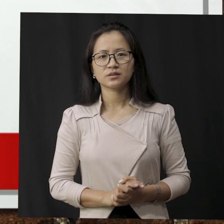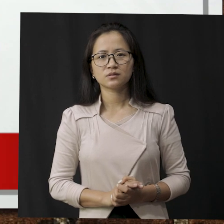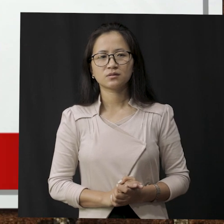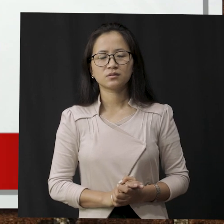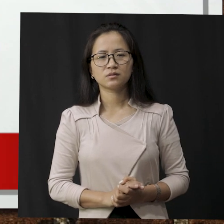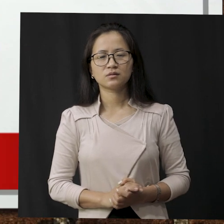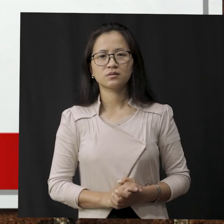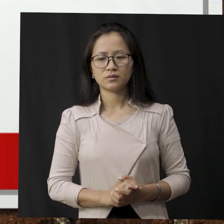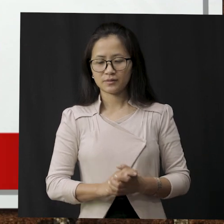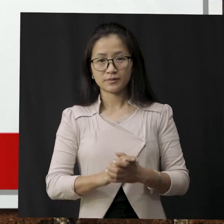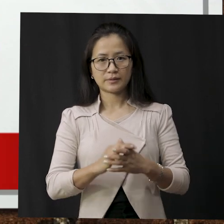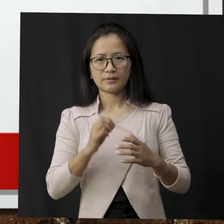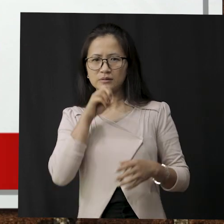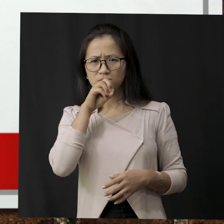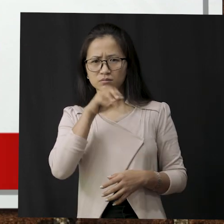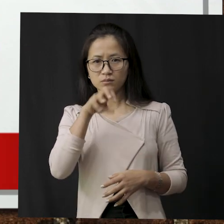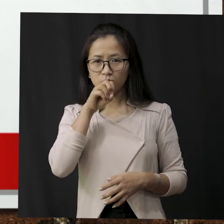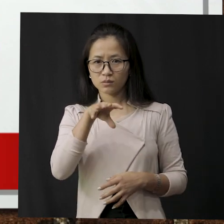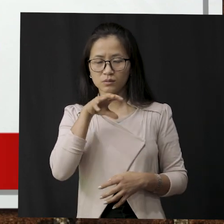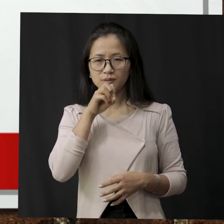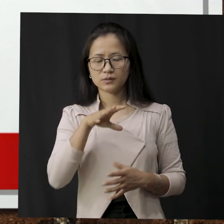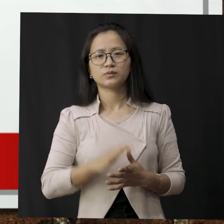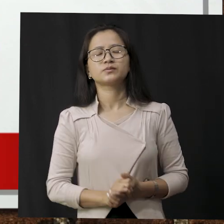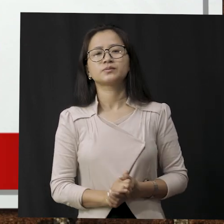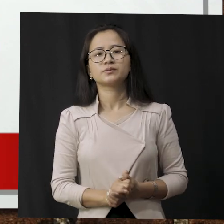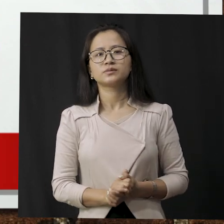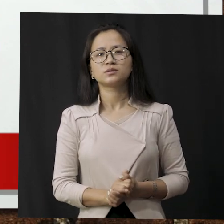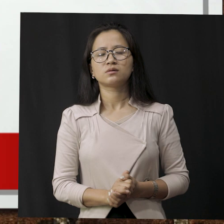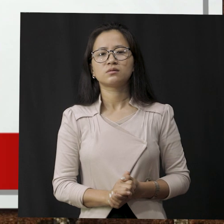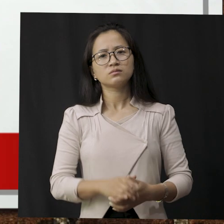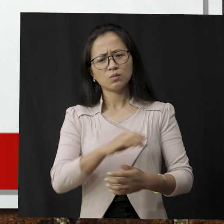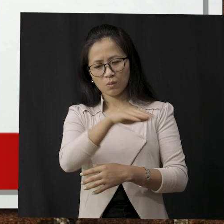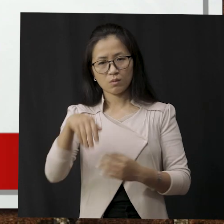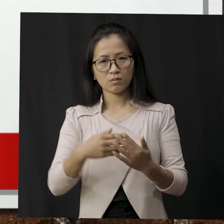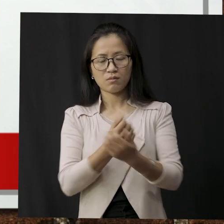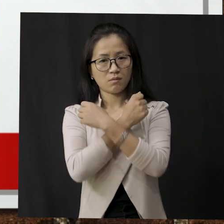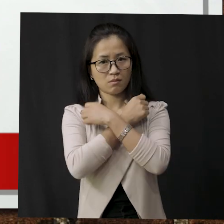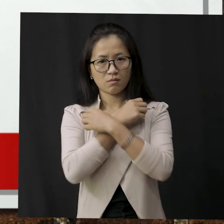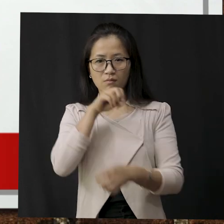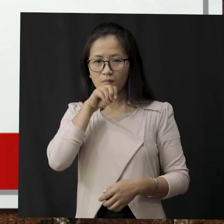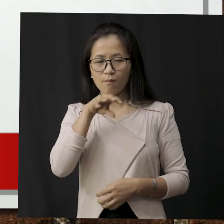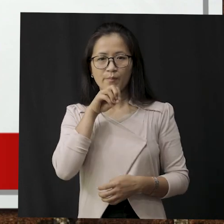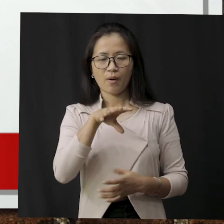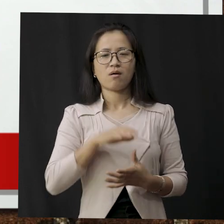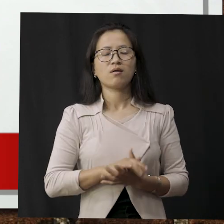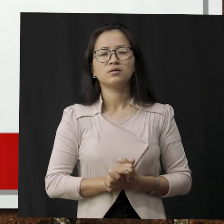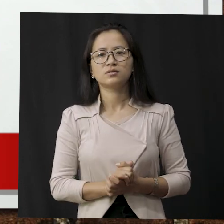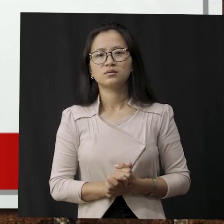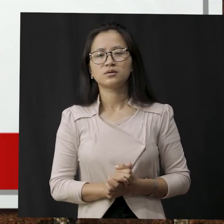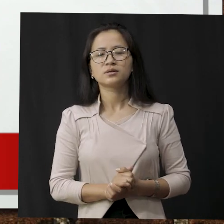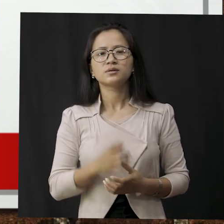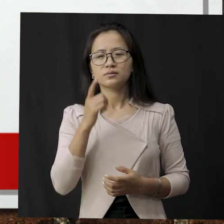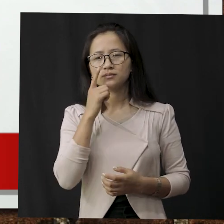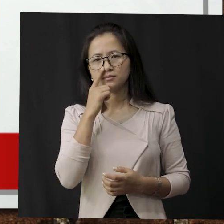so this is a dog. You're all familiar with dog, right? You all love dog, right? So this is Tanya's